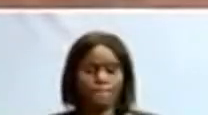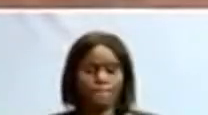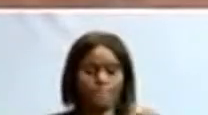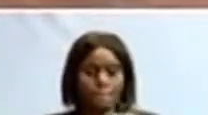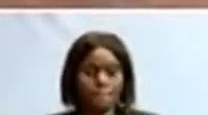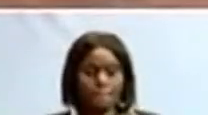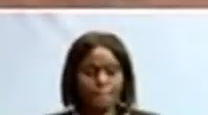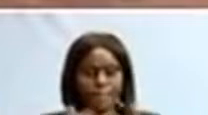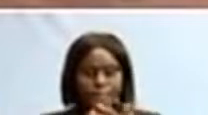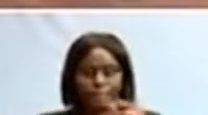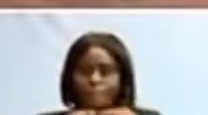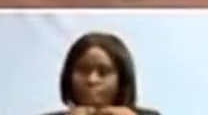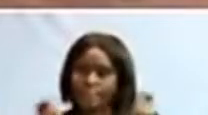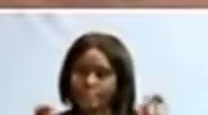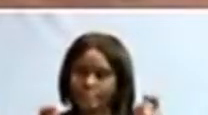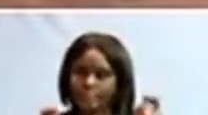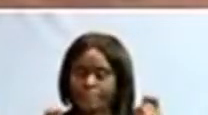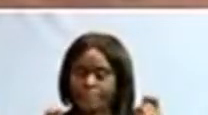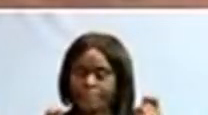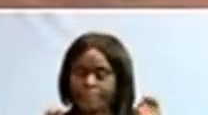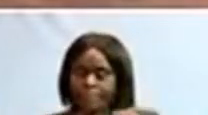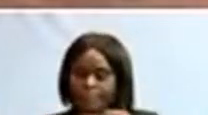Management has since opened a